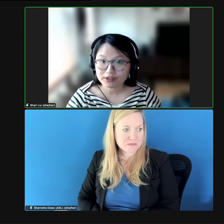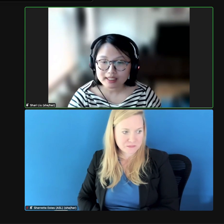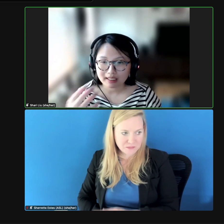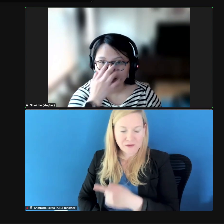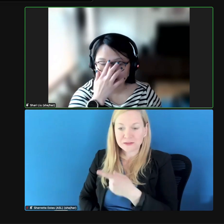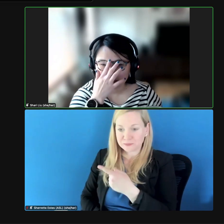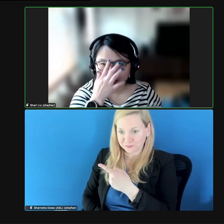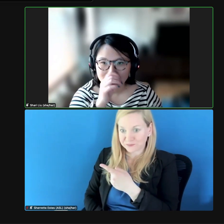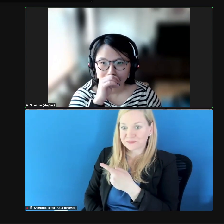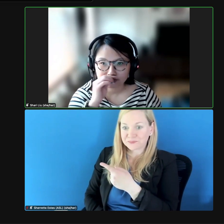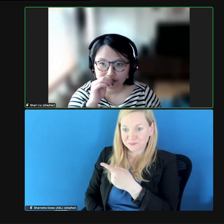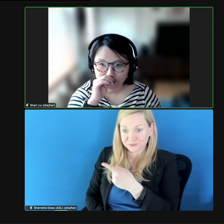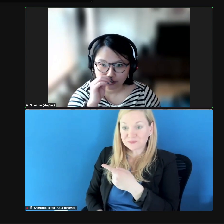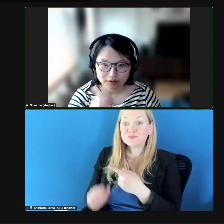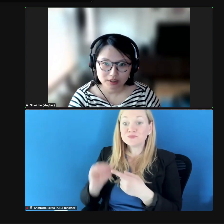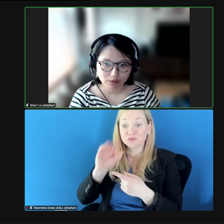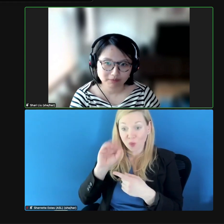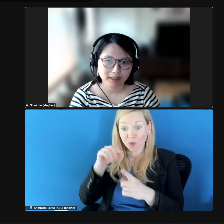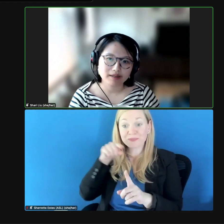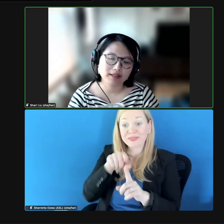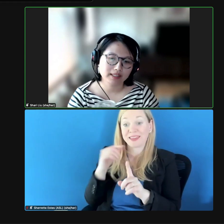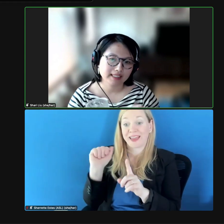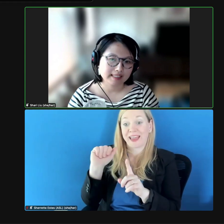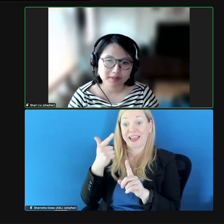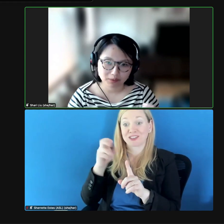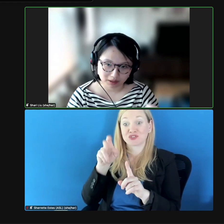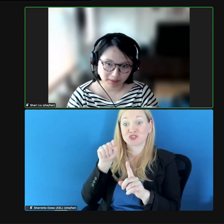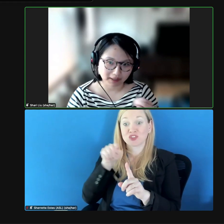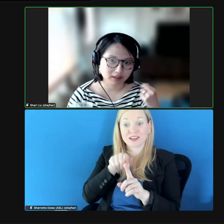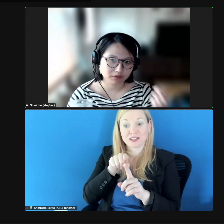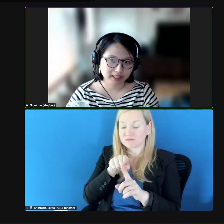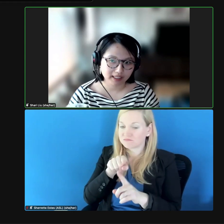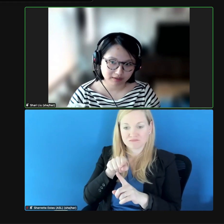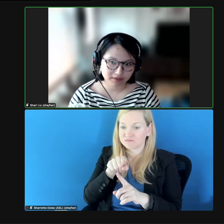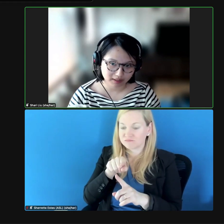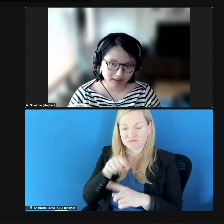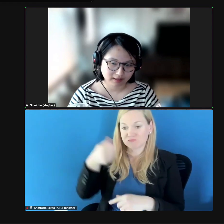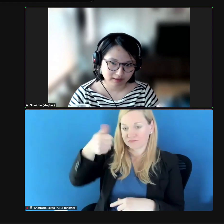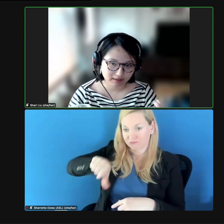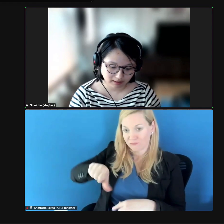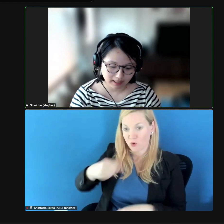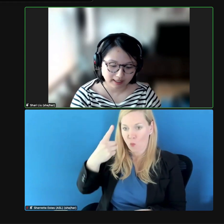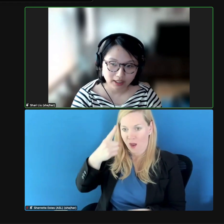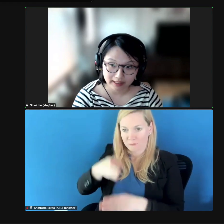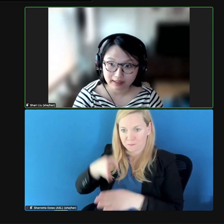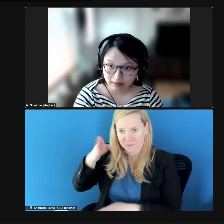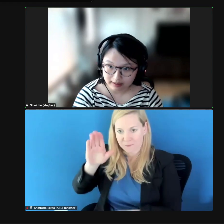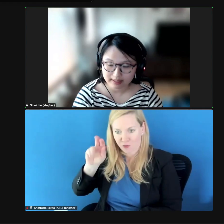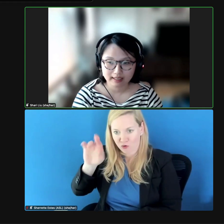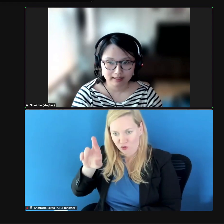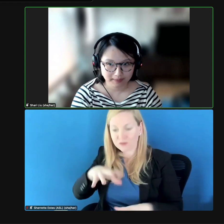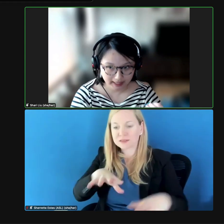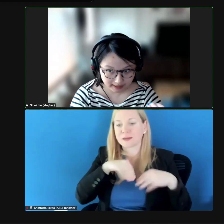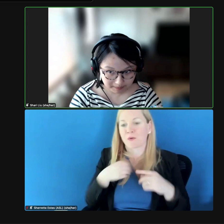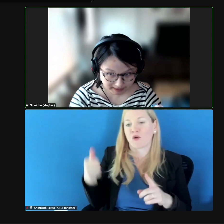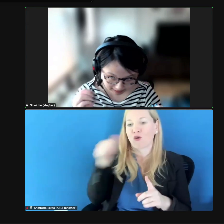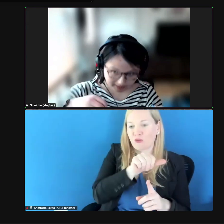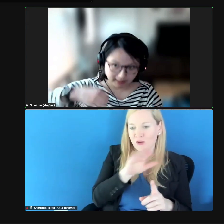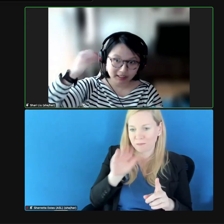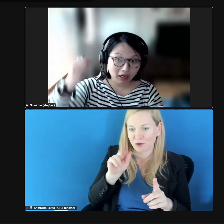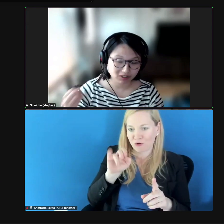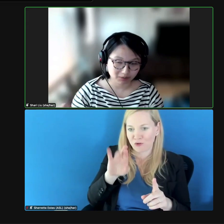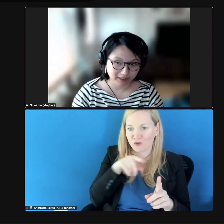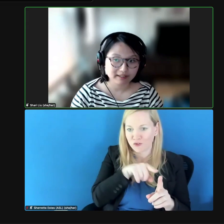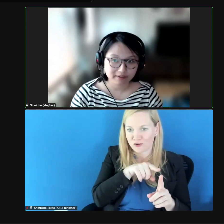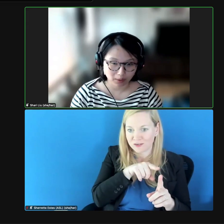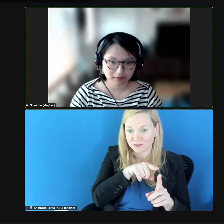So what you just saw is the agent refused one barrier and accepted one barrier for each of the target goals, but they ended up accepting